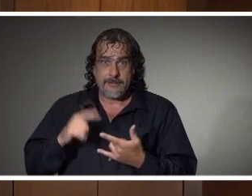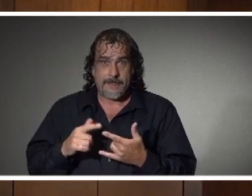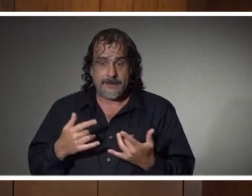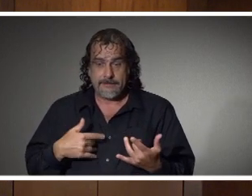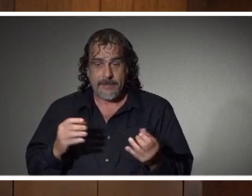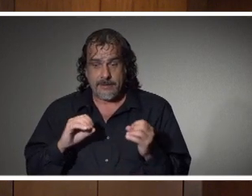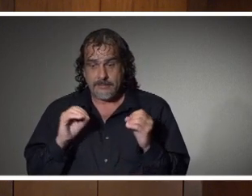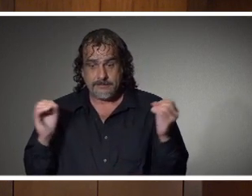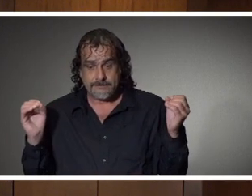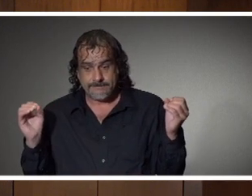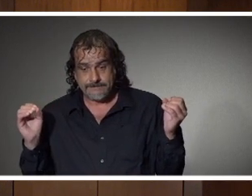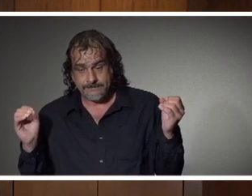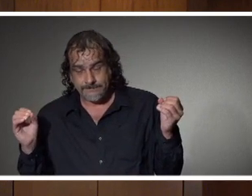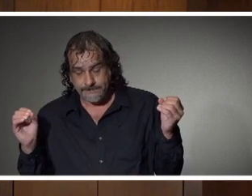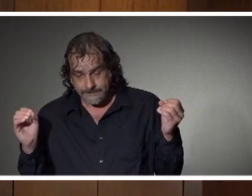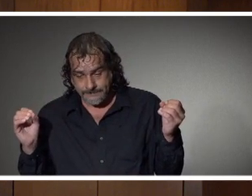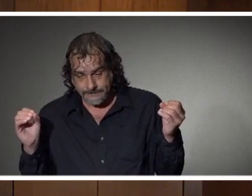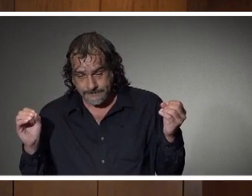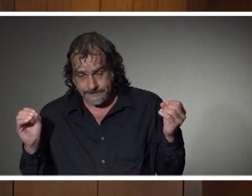where